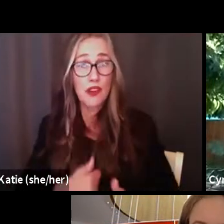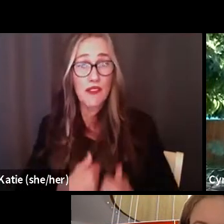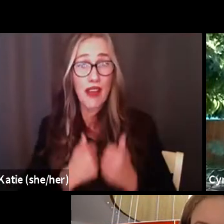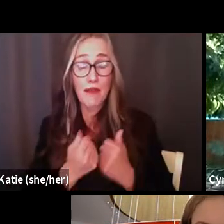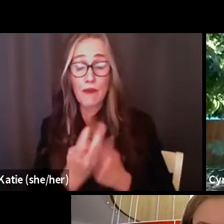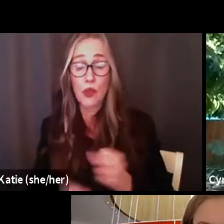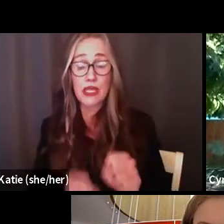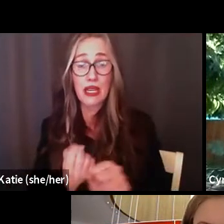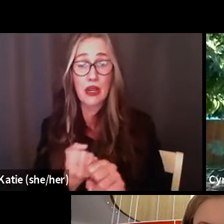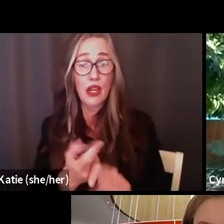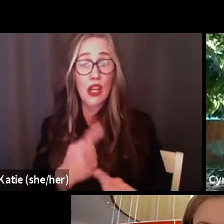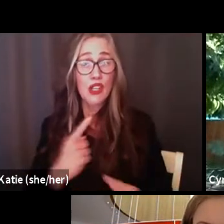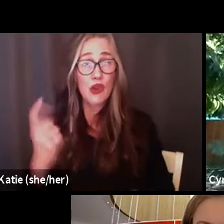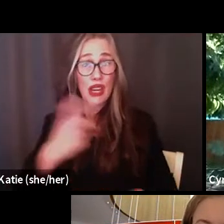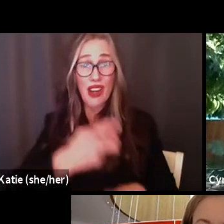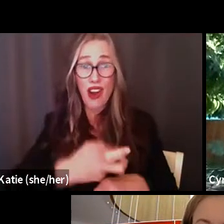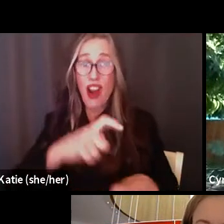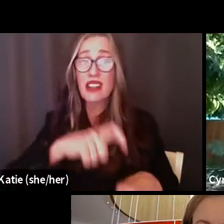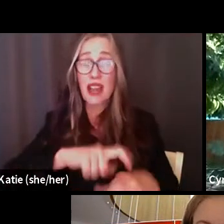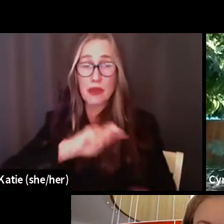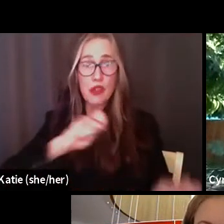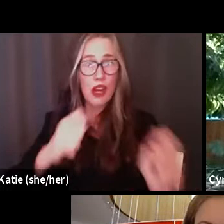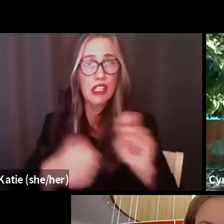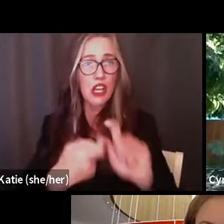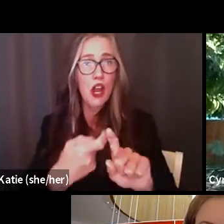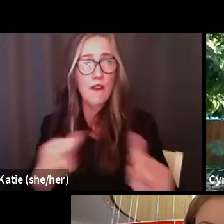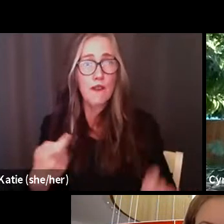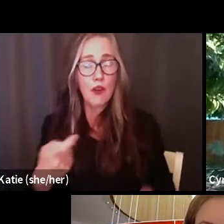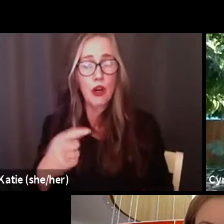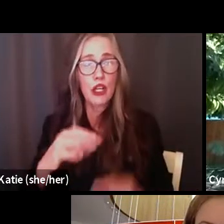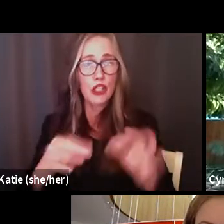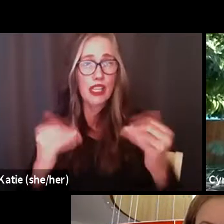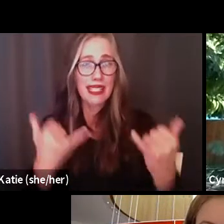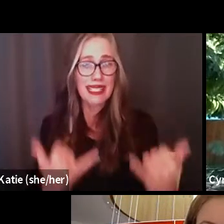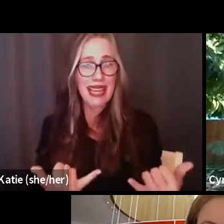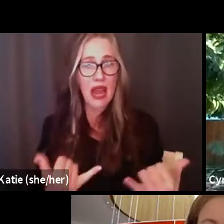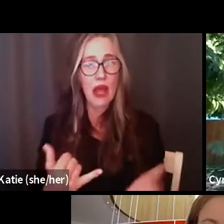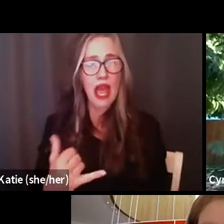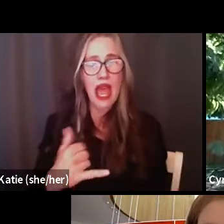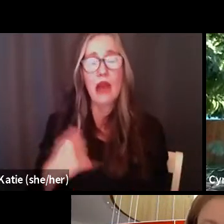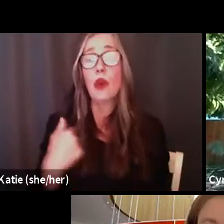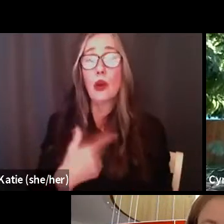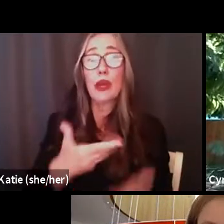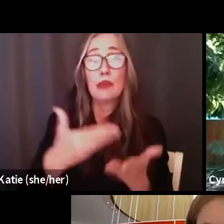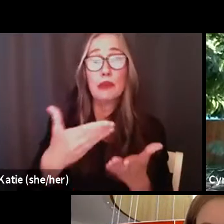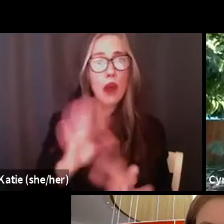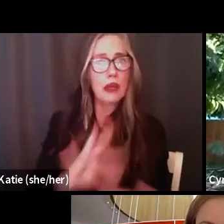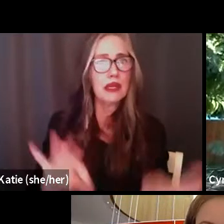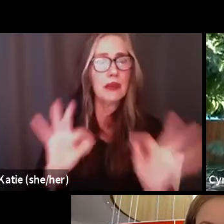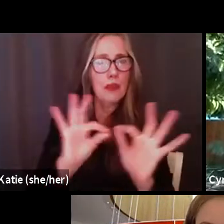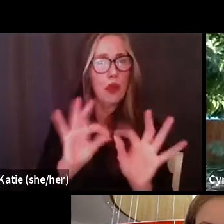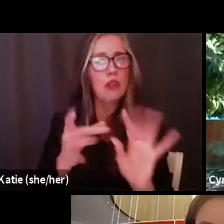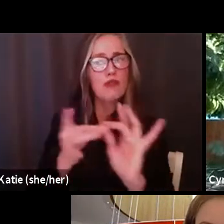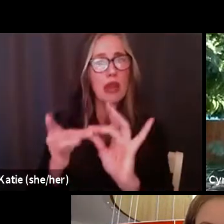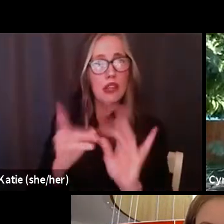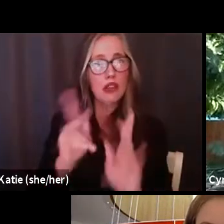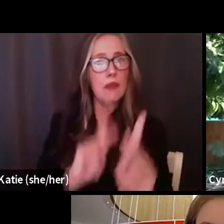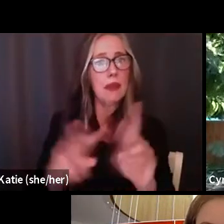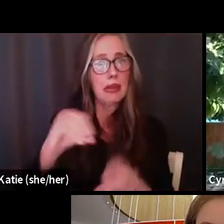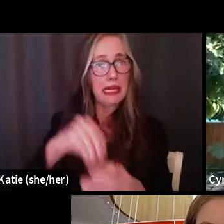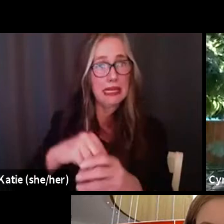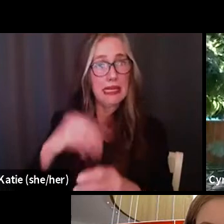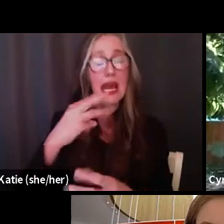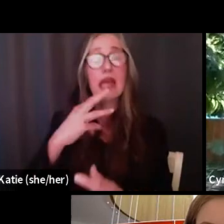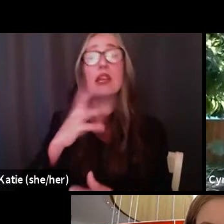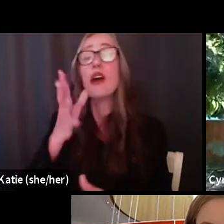of transitioning for justice now and what ccwp brought was instrumental um and that was the relationships with people inside of women's